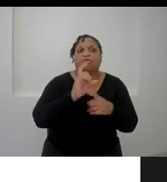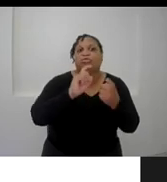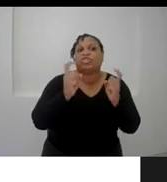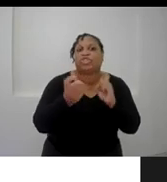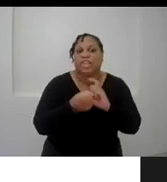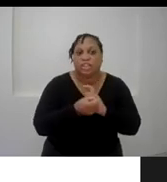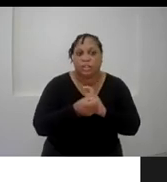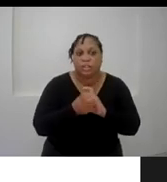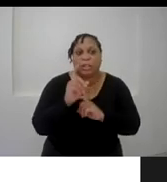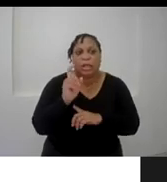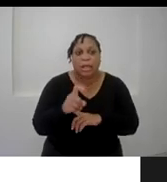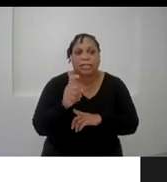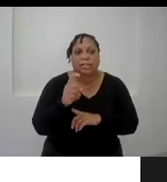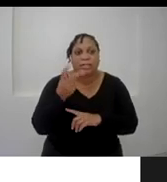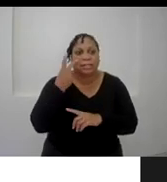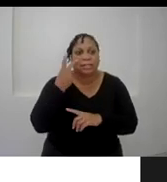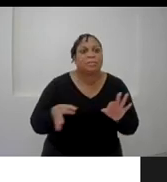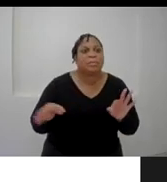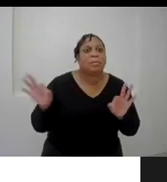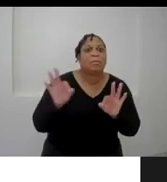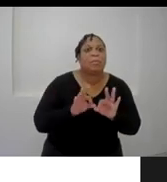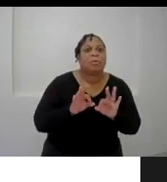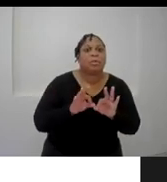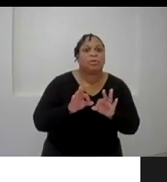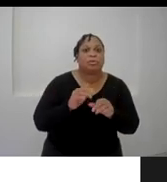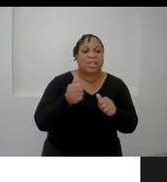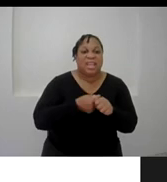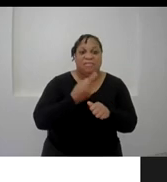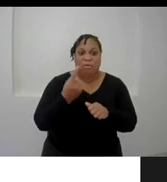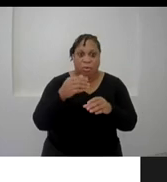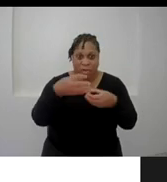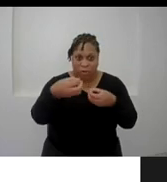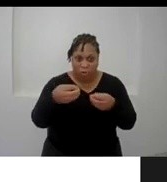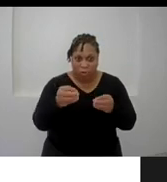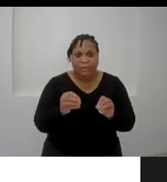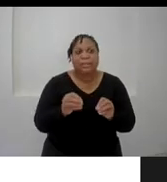to be seen as being important within the organization.